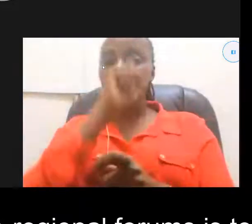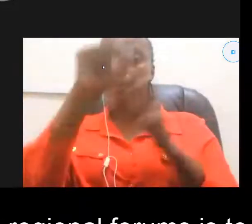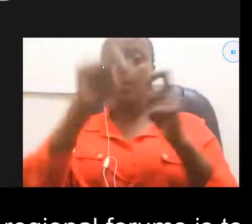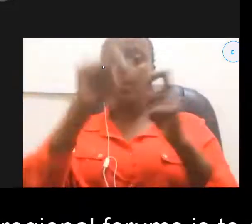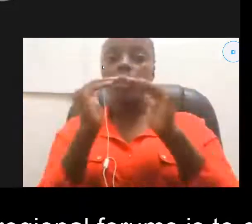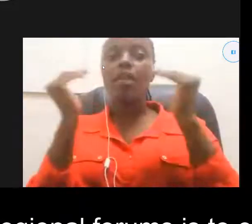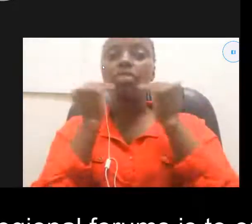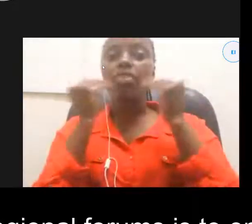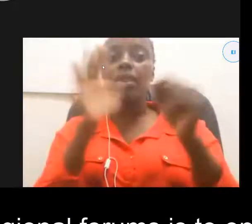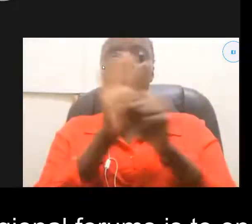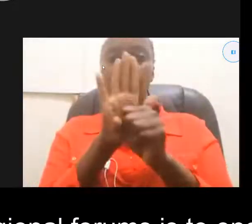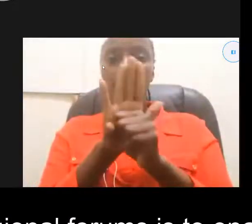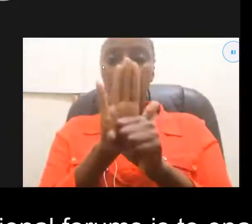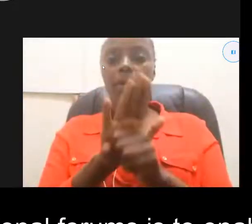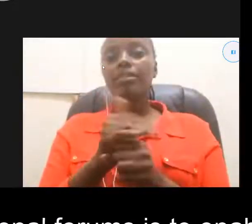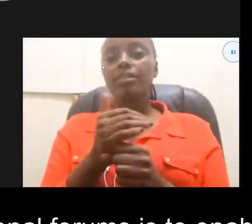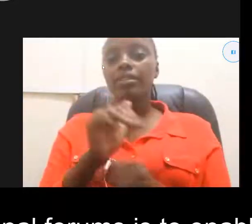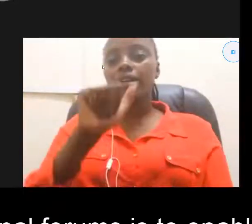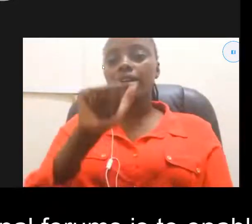Anita.